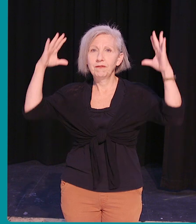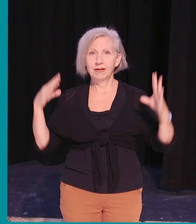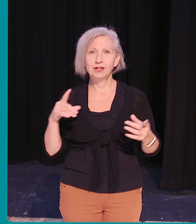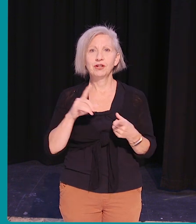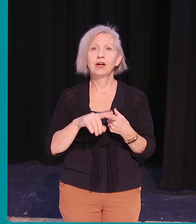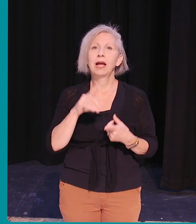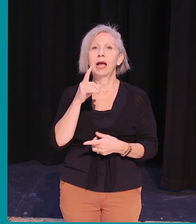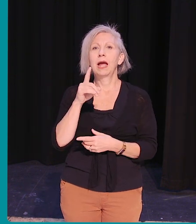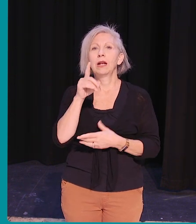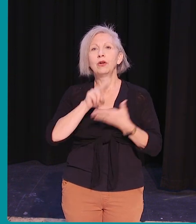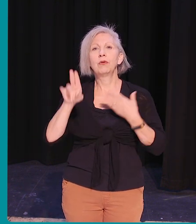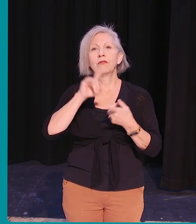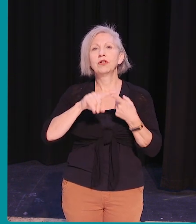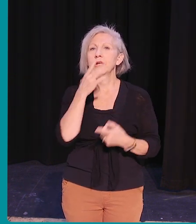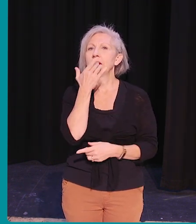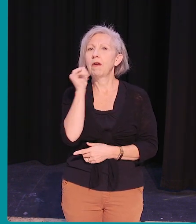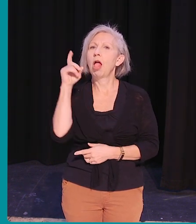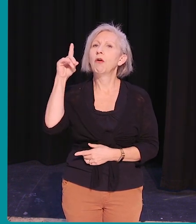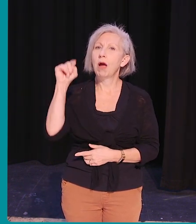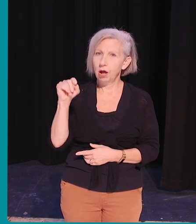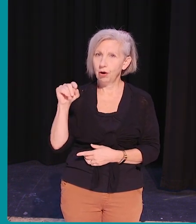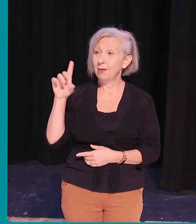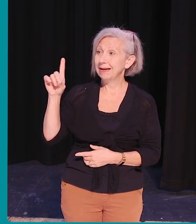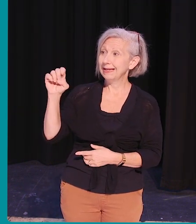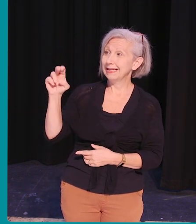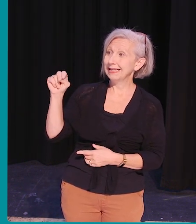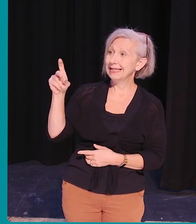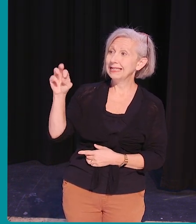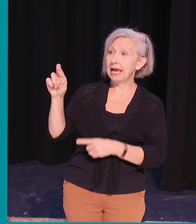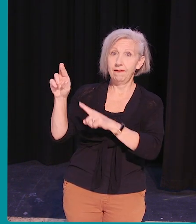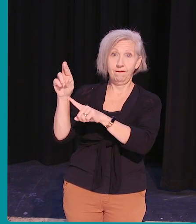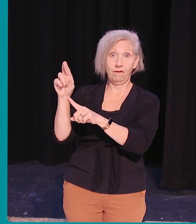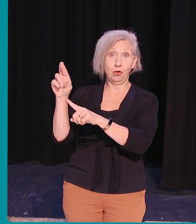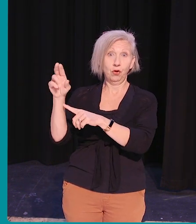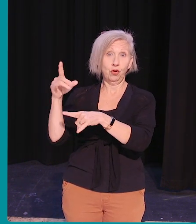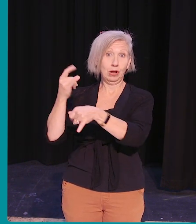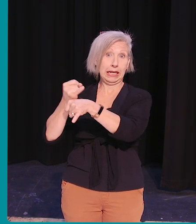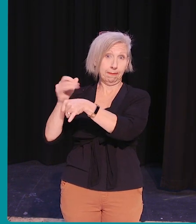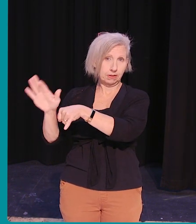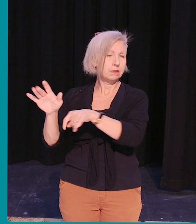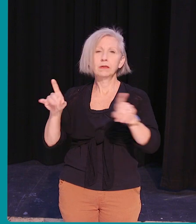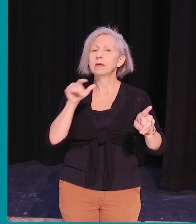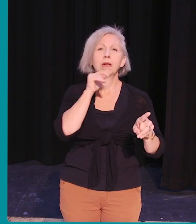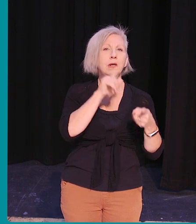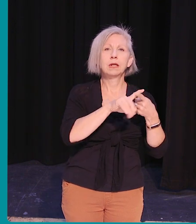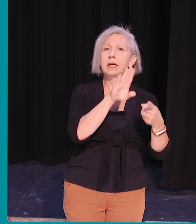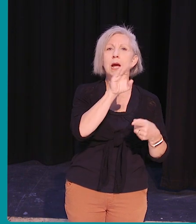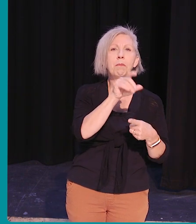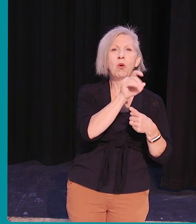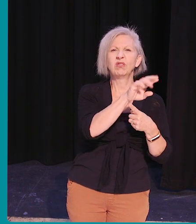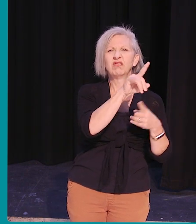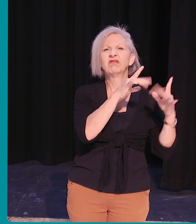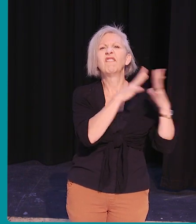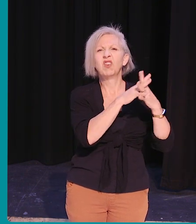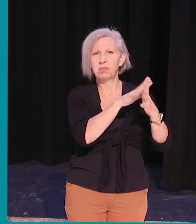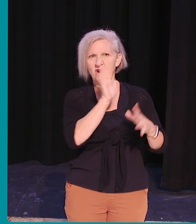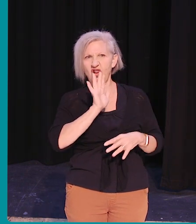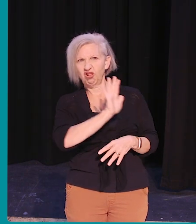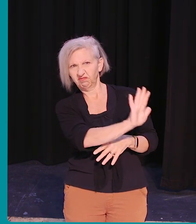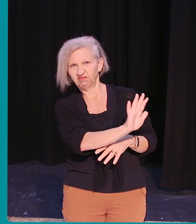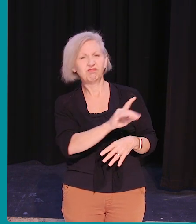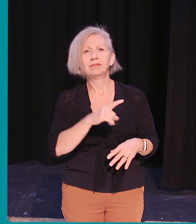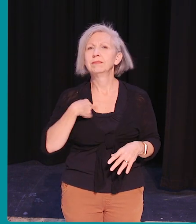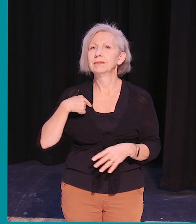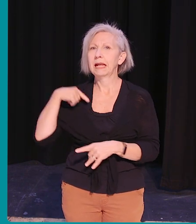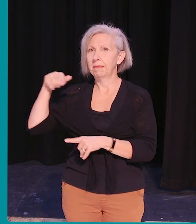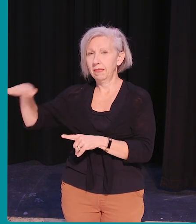know Boulder. That's where the big football team is and the mountains and all that. We're downtown because all the school leaders got tired of driving up to Boulder for their doctorates. And I'm